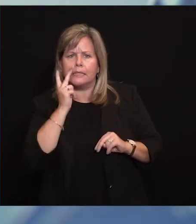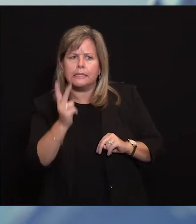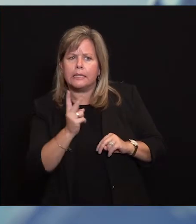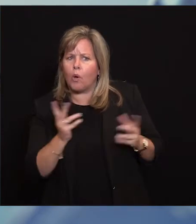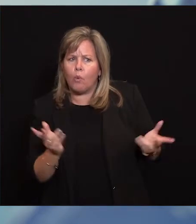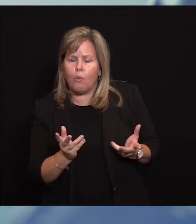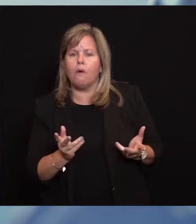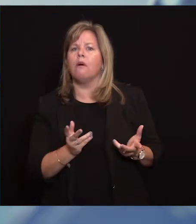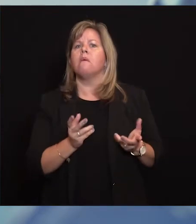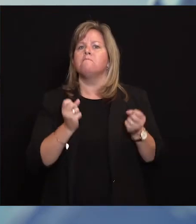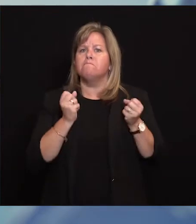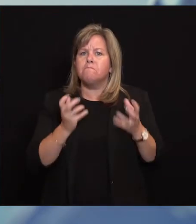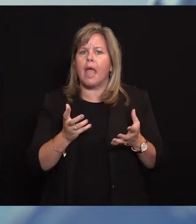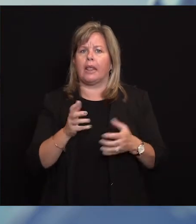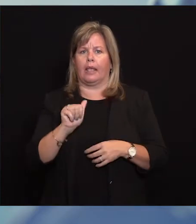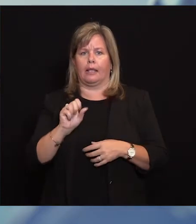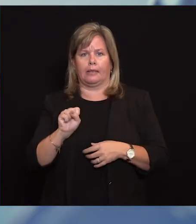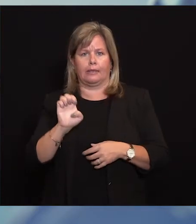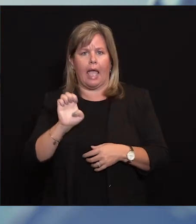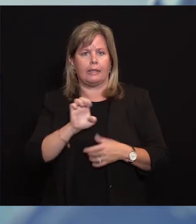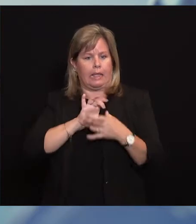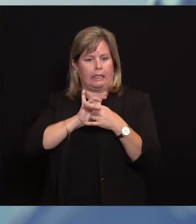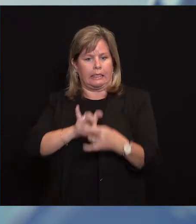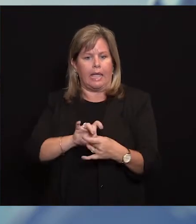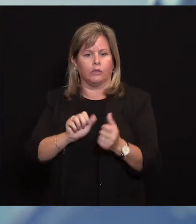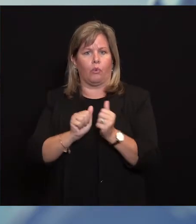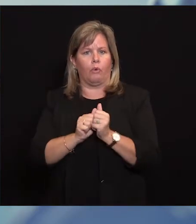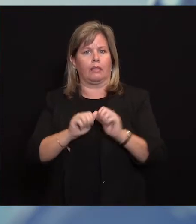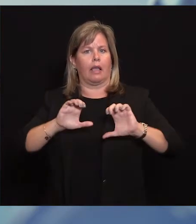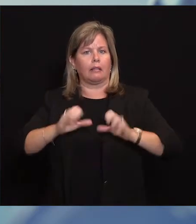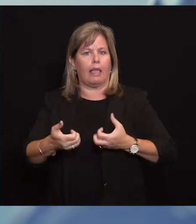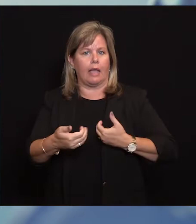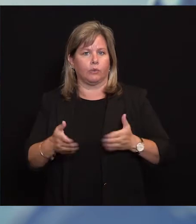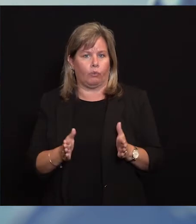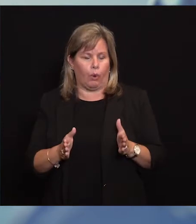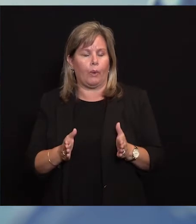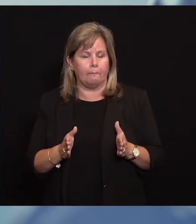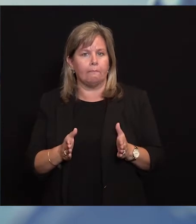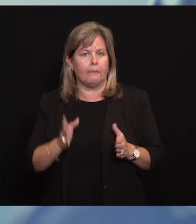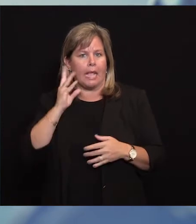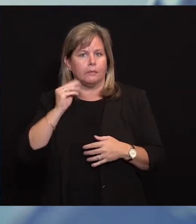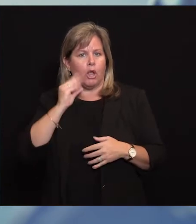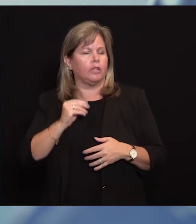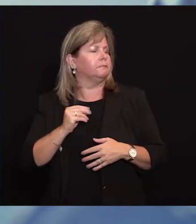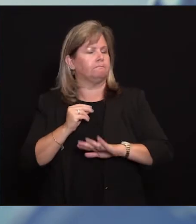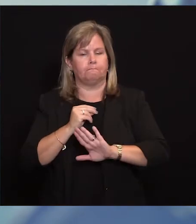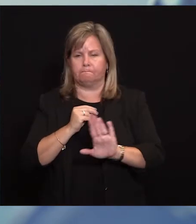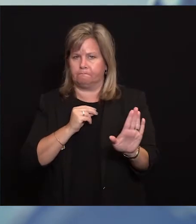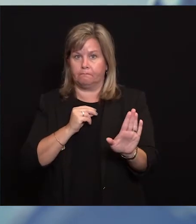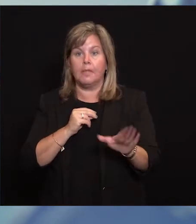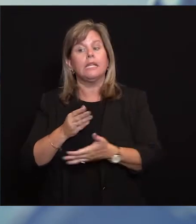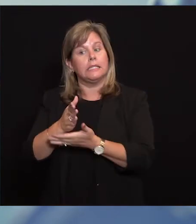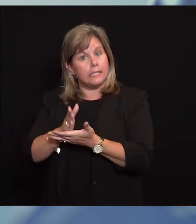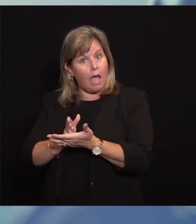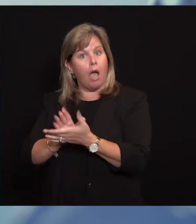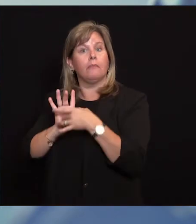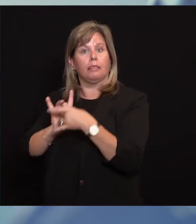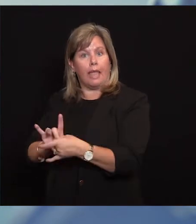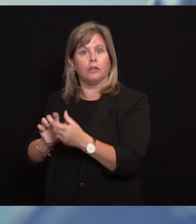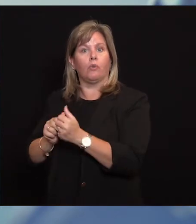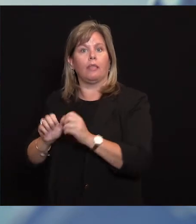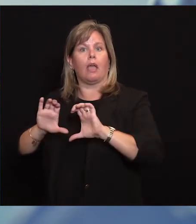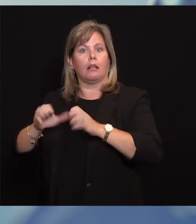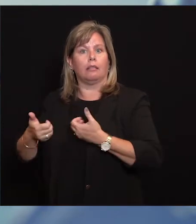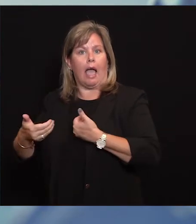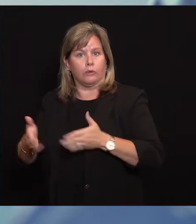to be linked to the in-person classroom experience. Now certainly some are, but by far and away we're seeing that